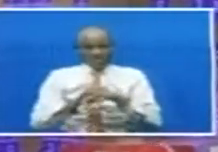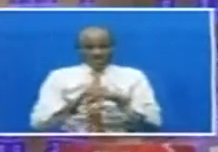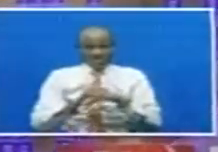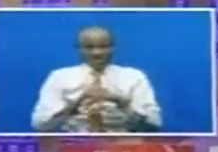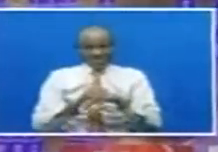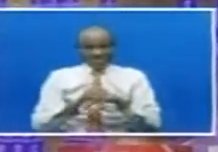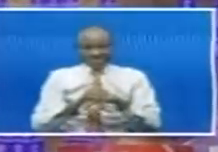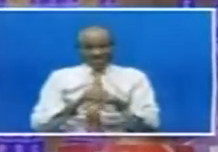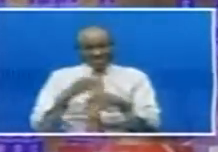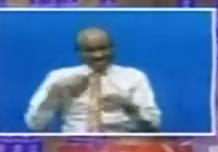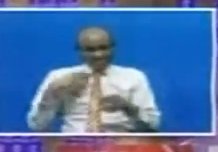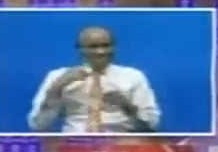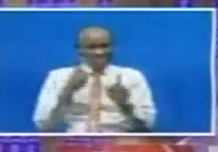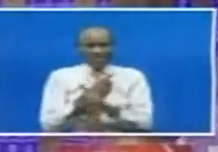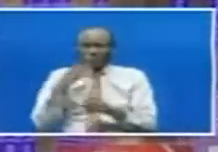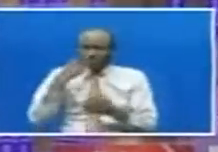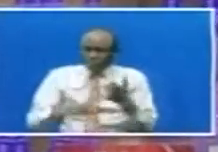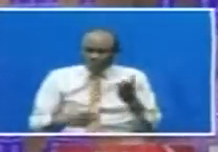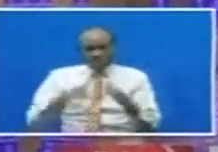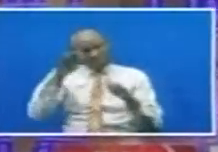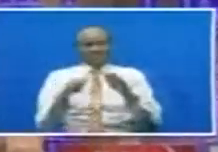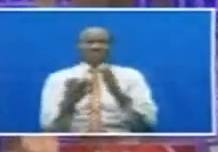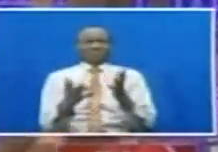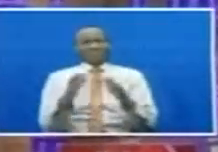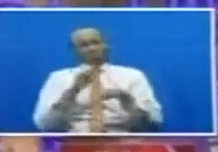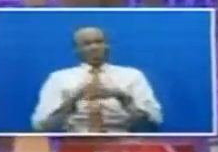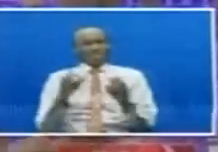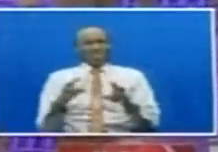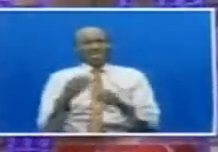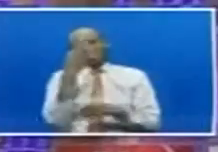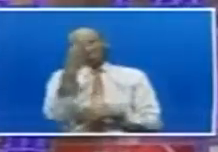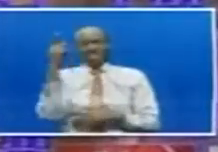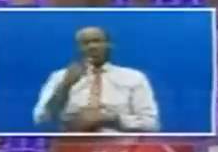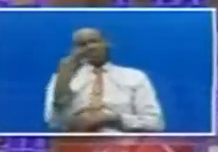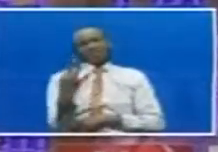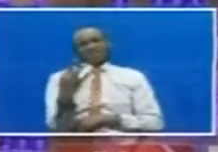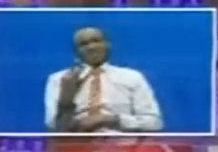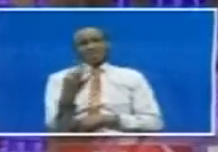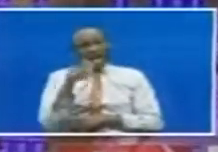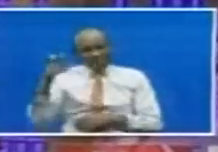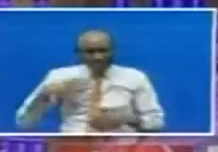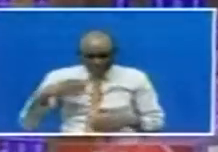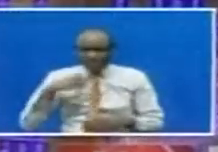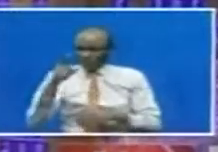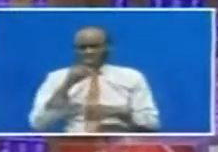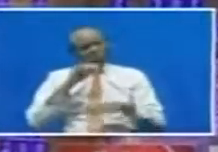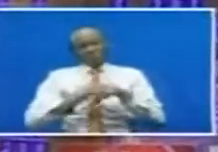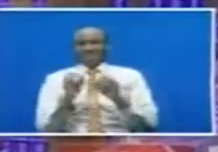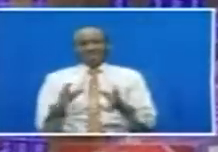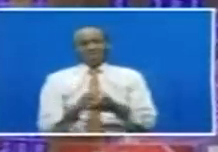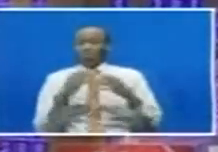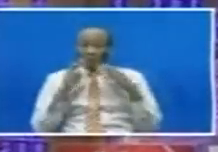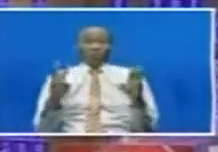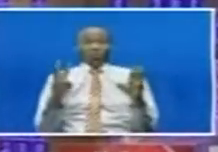Underwhelming? James Degwa and that type? Well, three out of 300. Peter Kinyua, your fellow Meru?